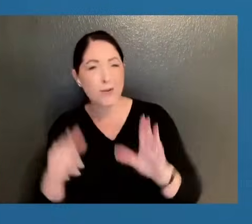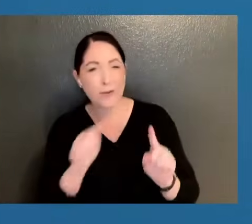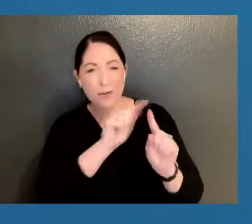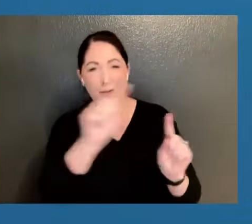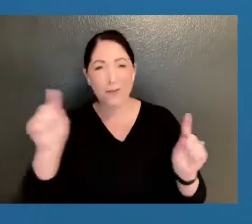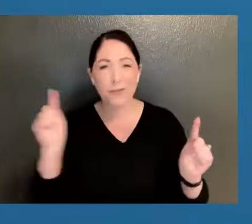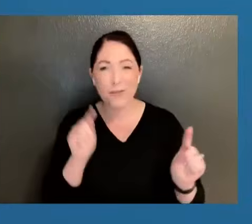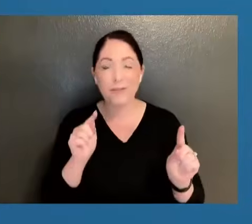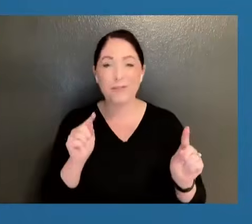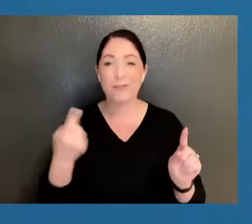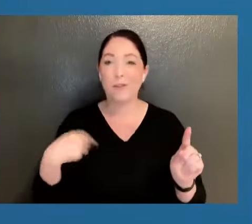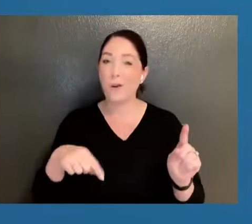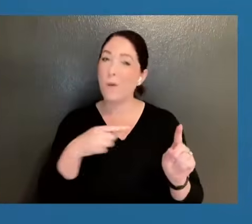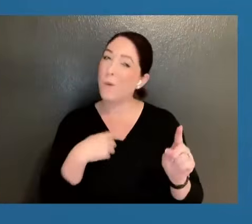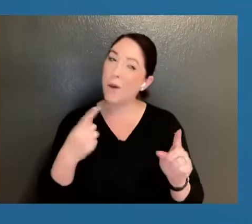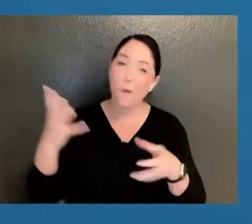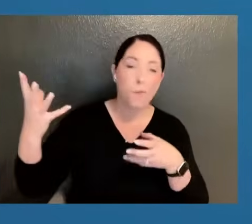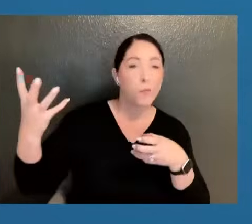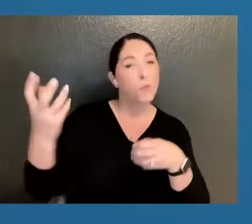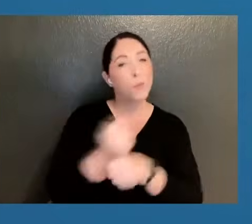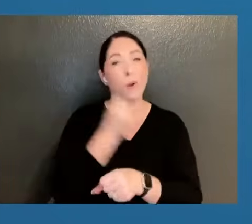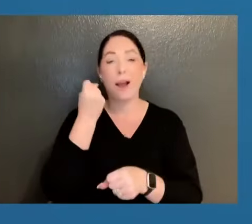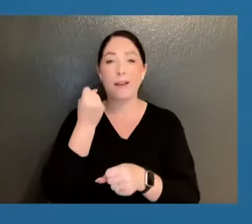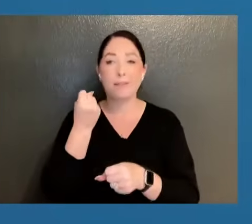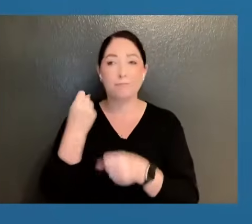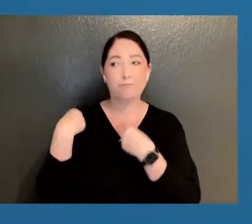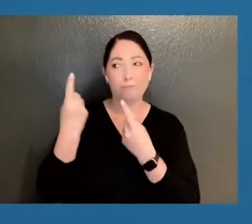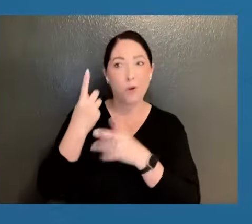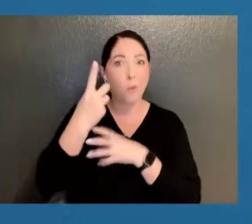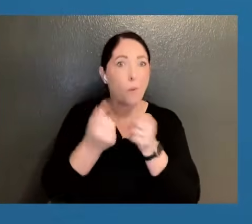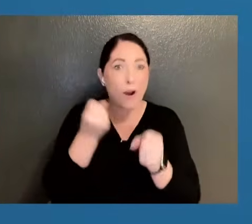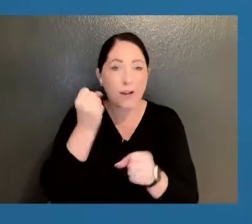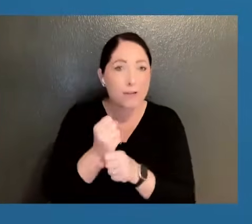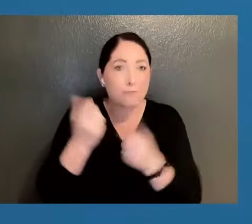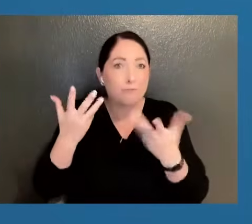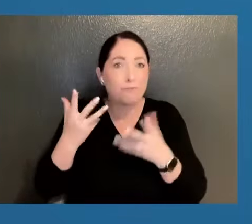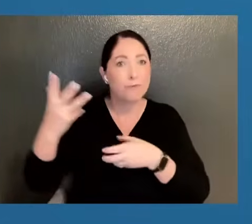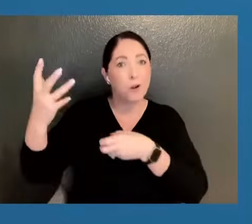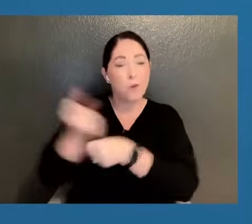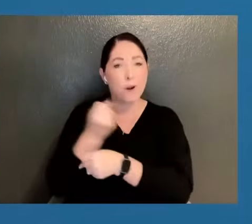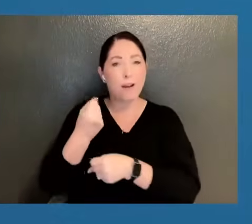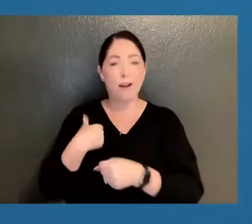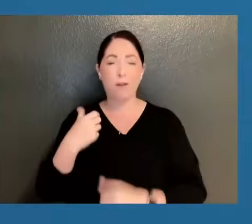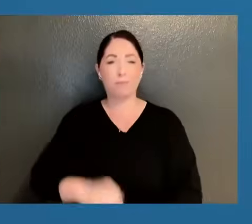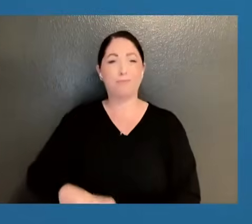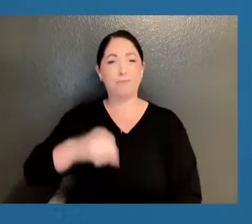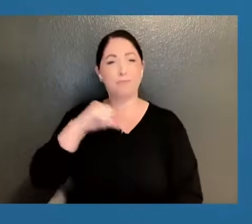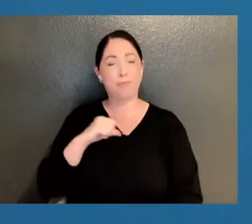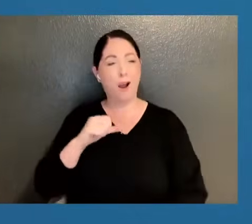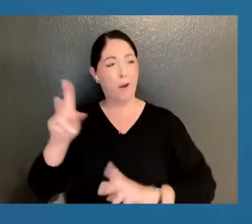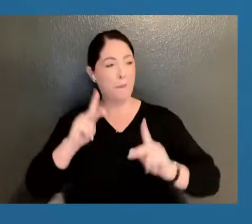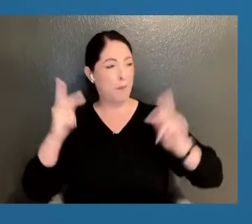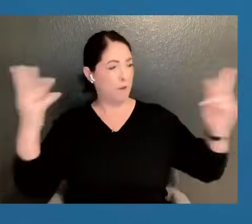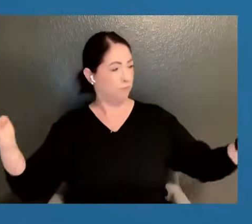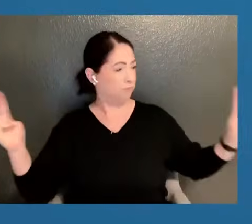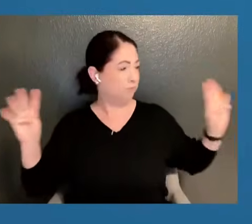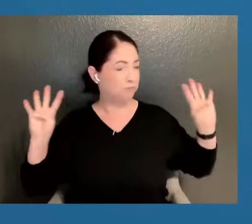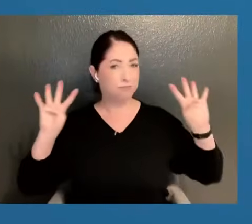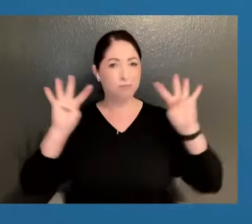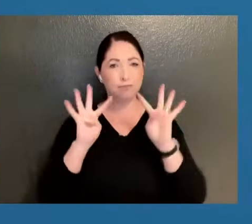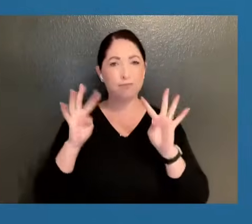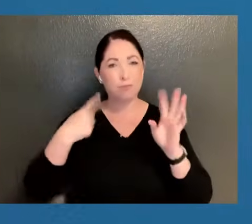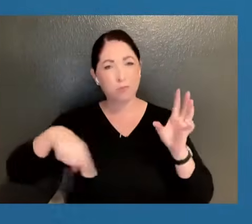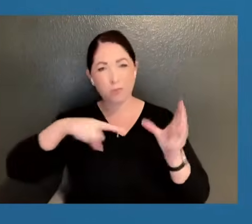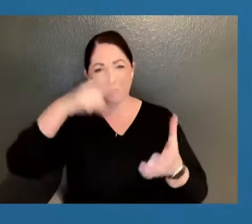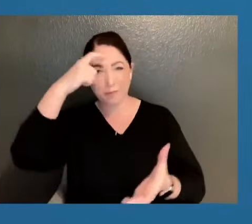We're winning this battle 1 year into it, and I could not be prouder to be surrounded by so many true believers,